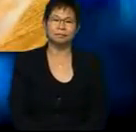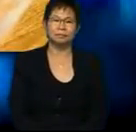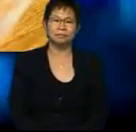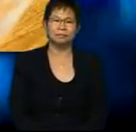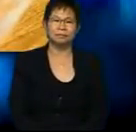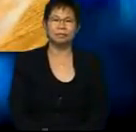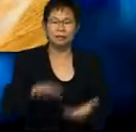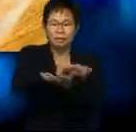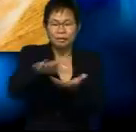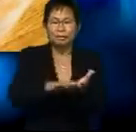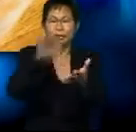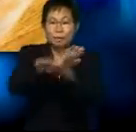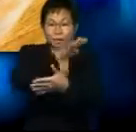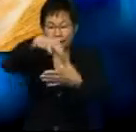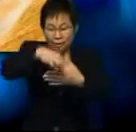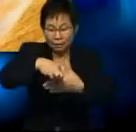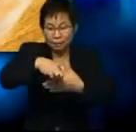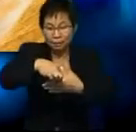For a mixture of paper clips,